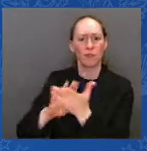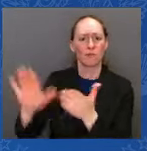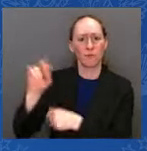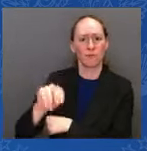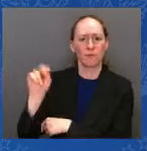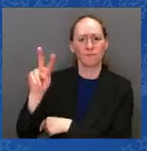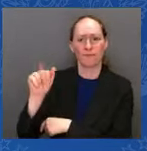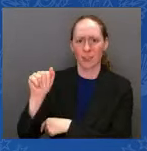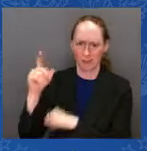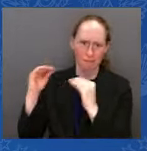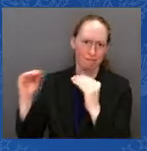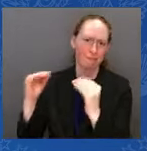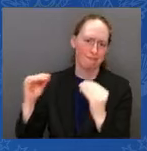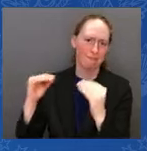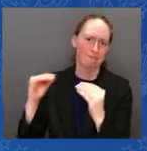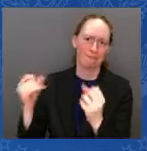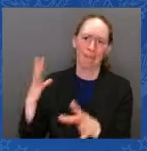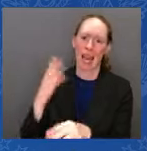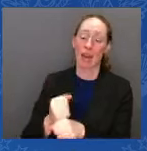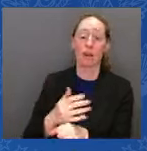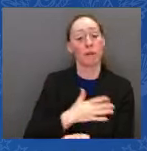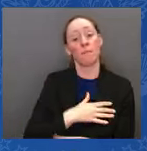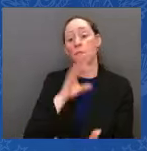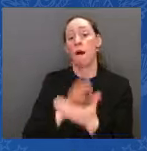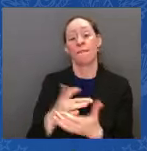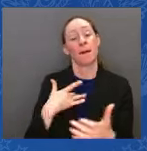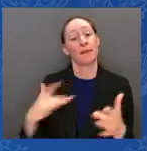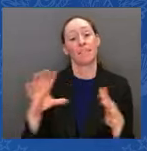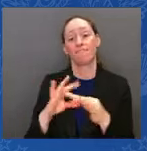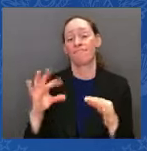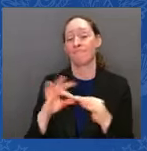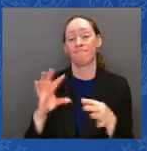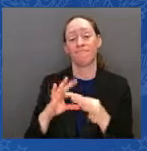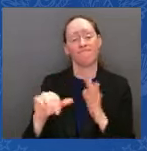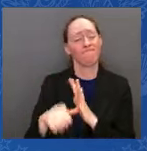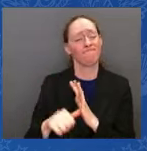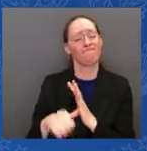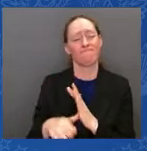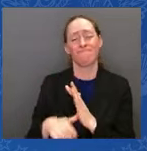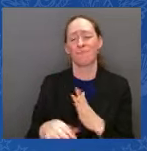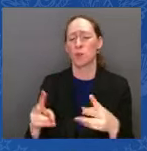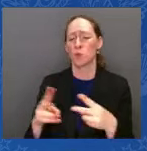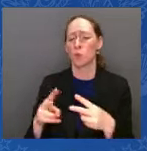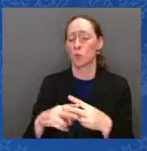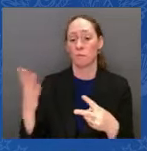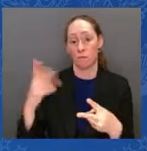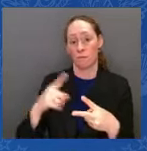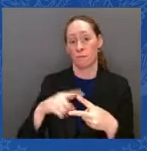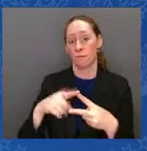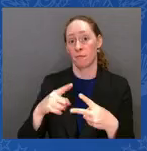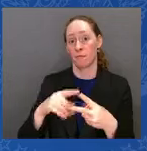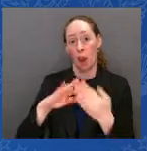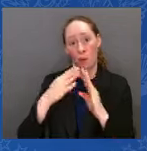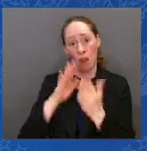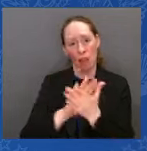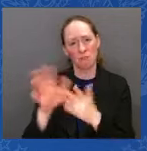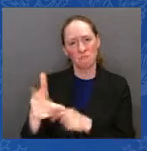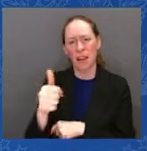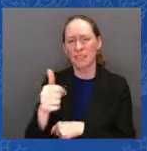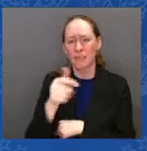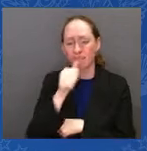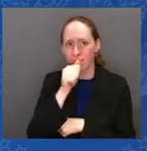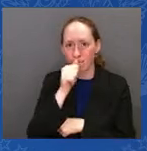says two things. One, the community college is the best-kept secret in America. Well,